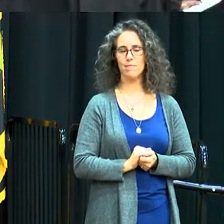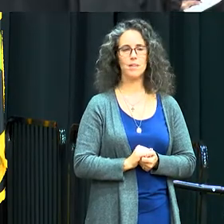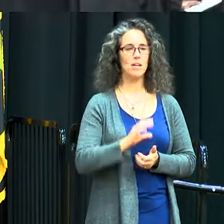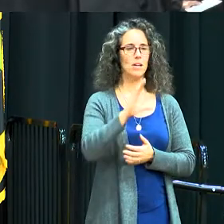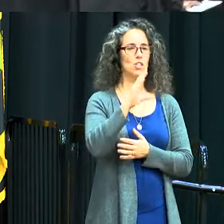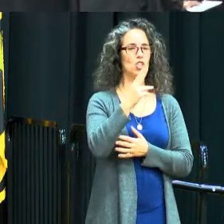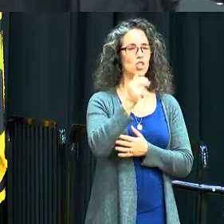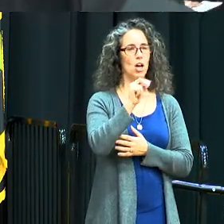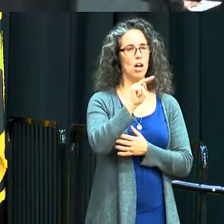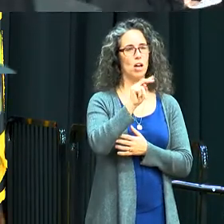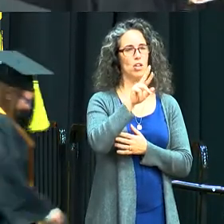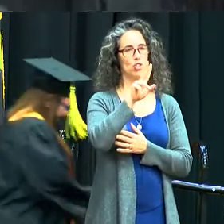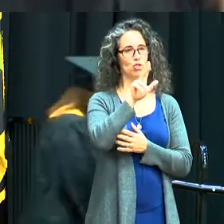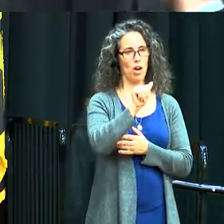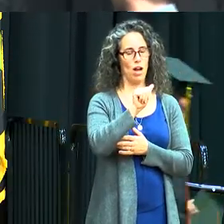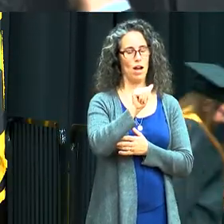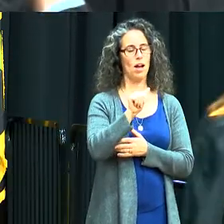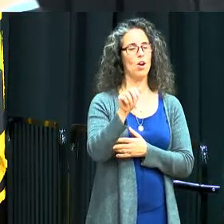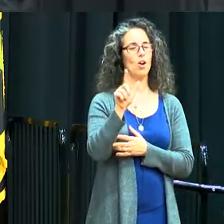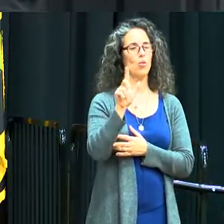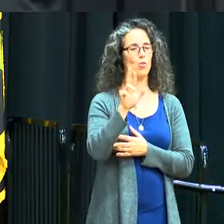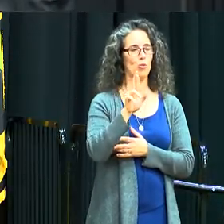Chandra L. Reed.